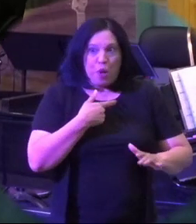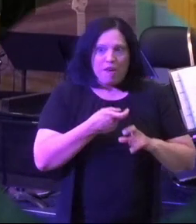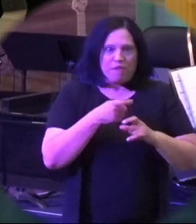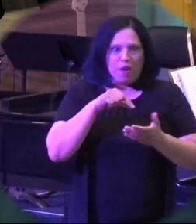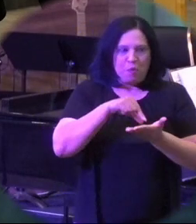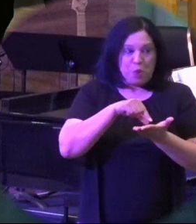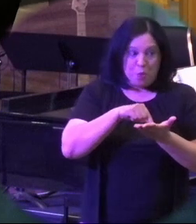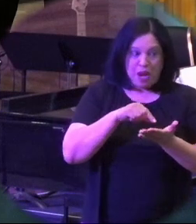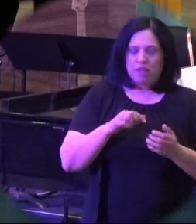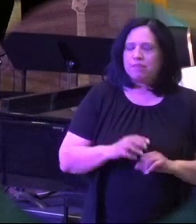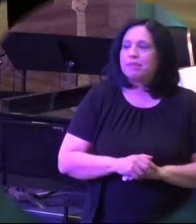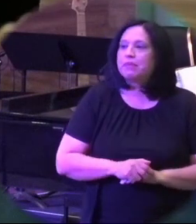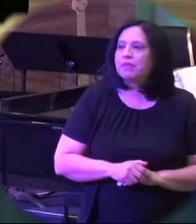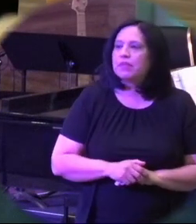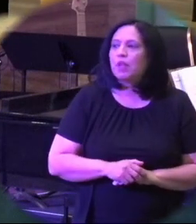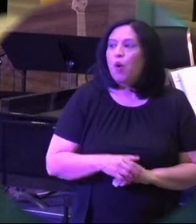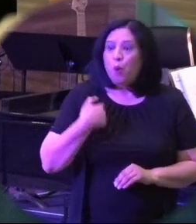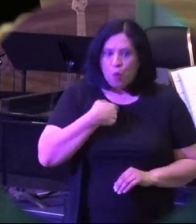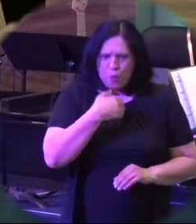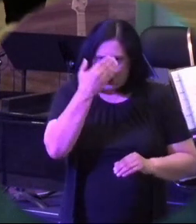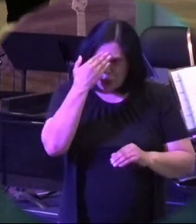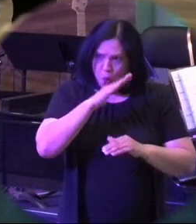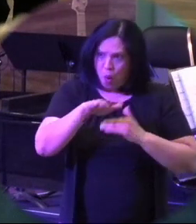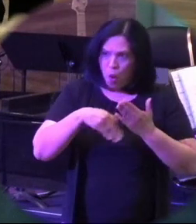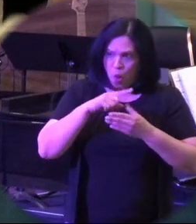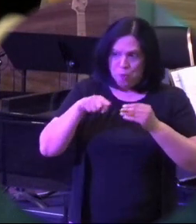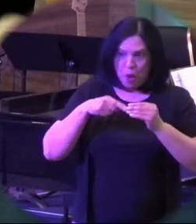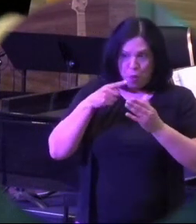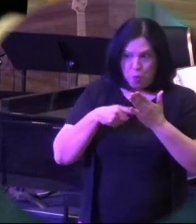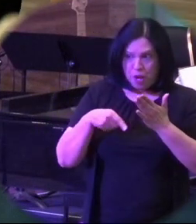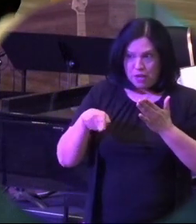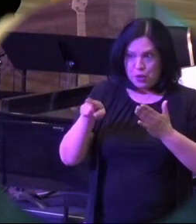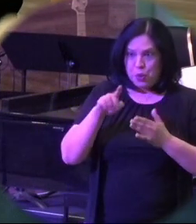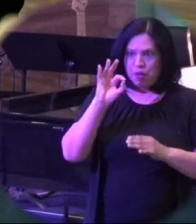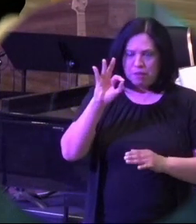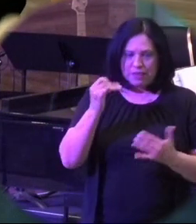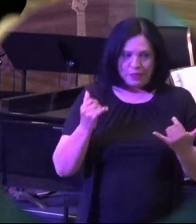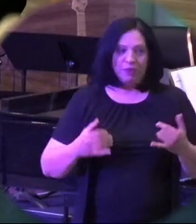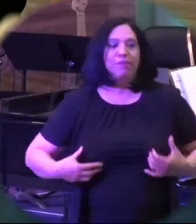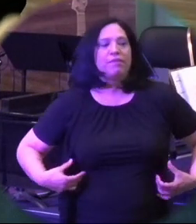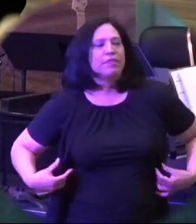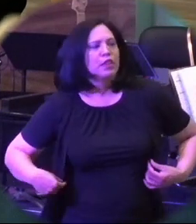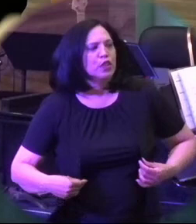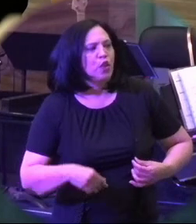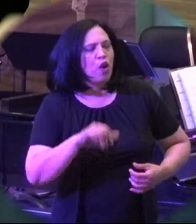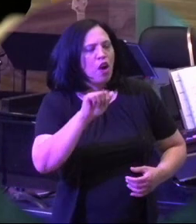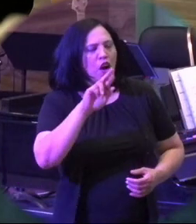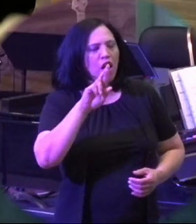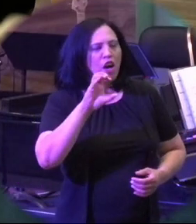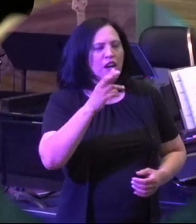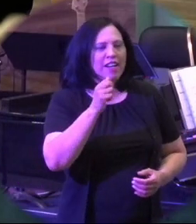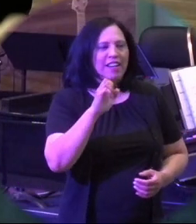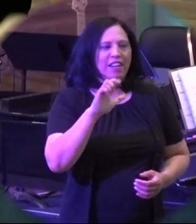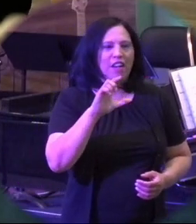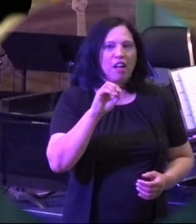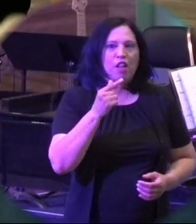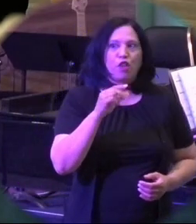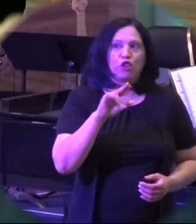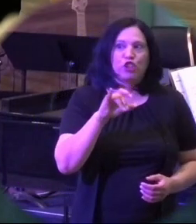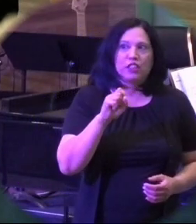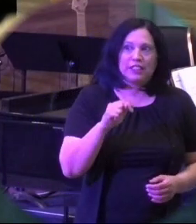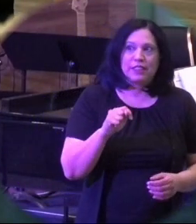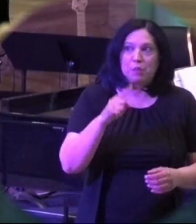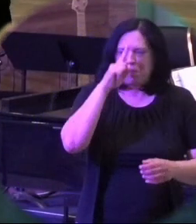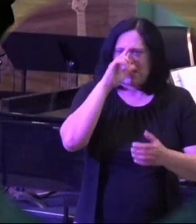so they were saying, "We know all about what you were telling people." So archaeologists believe that the Tower of Babel